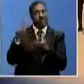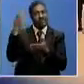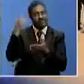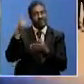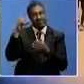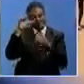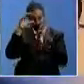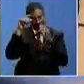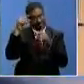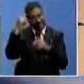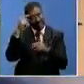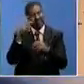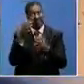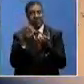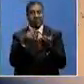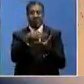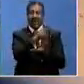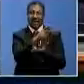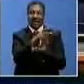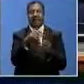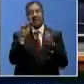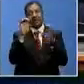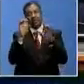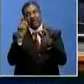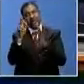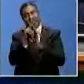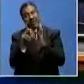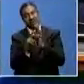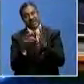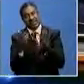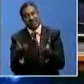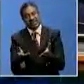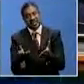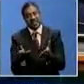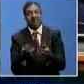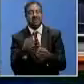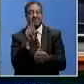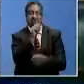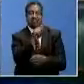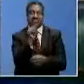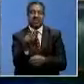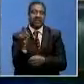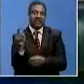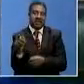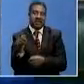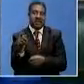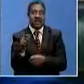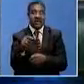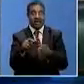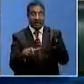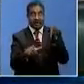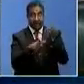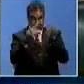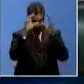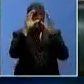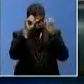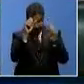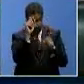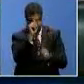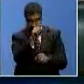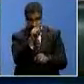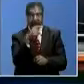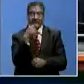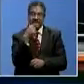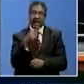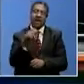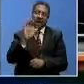and the free education policy. The Vice President confirmed the suspicion of the Debt Swap to allow for a thorough